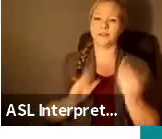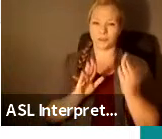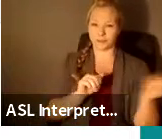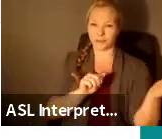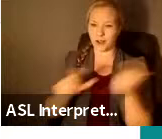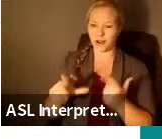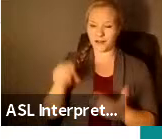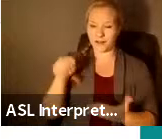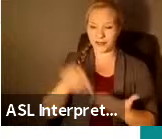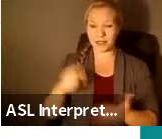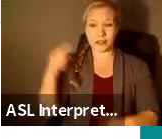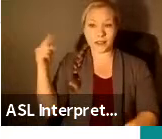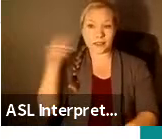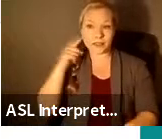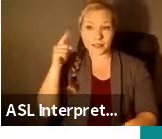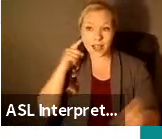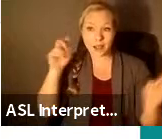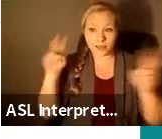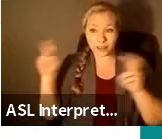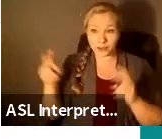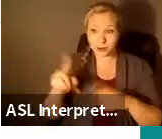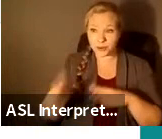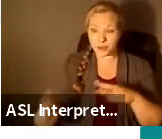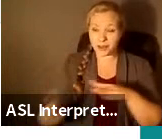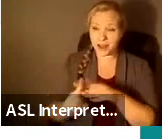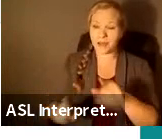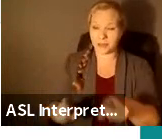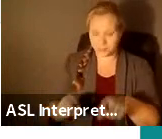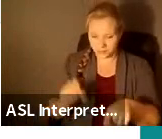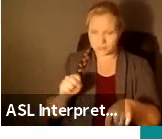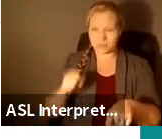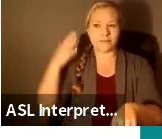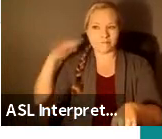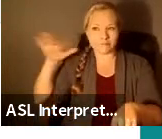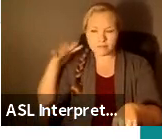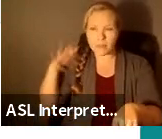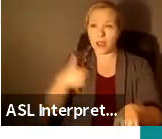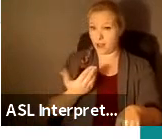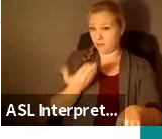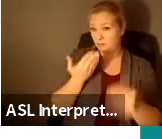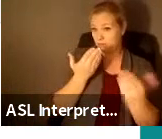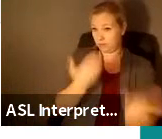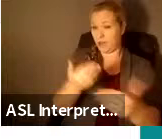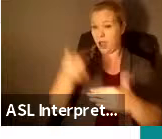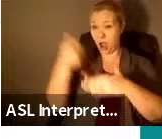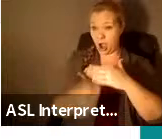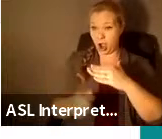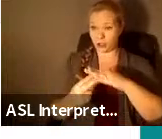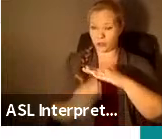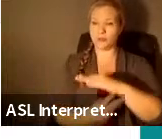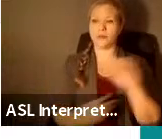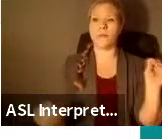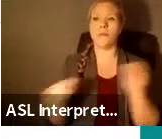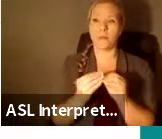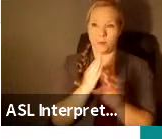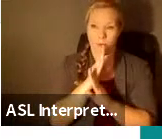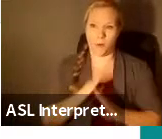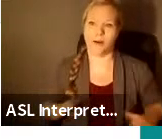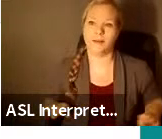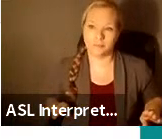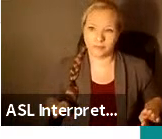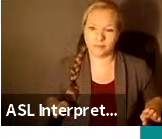the sound issue came up, in my experience, it would be much quieter under the bridge if you lowered that bike